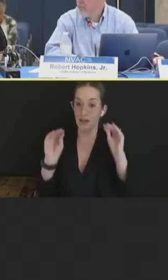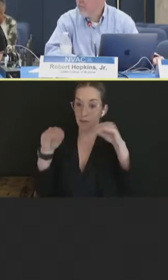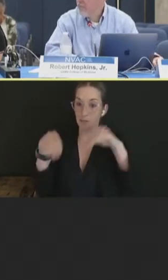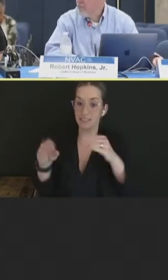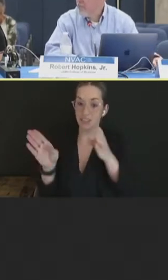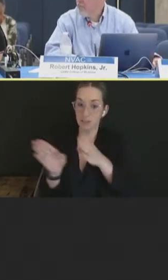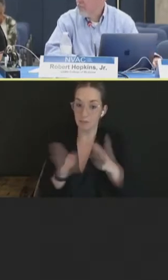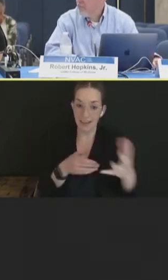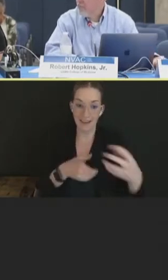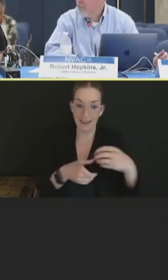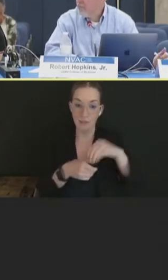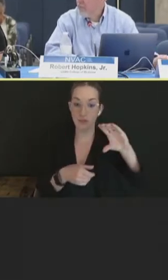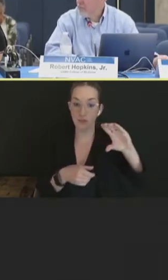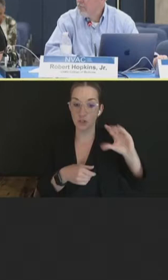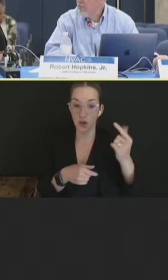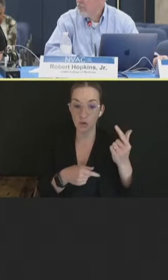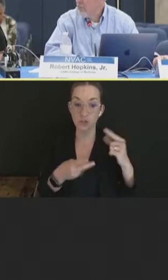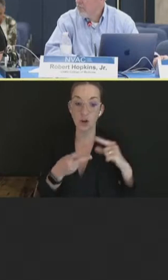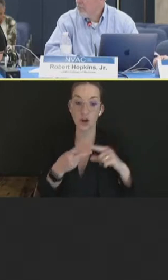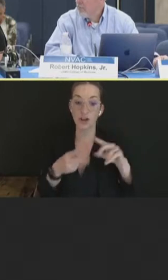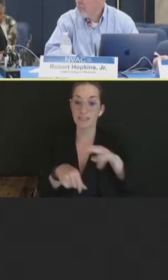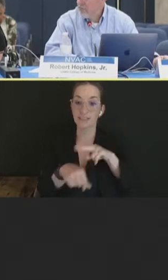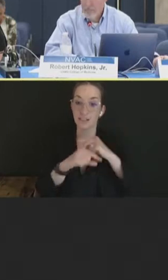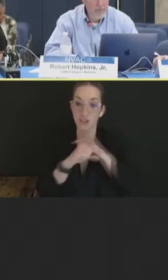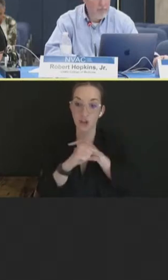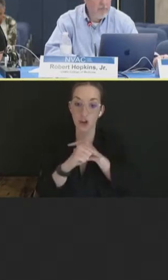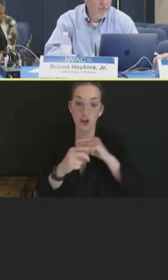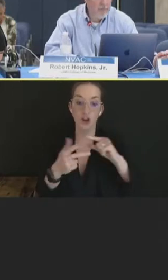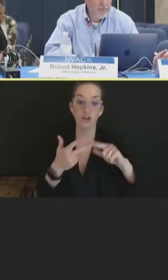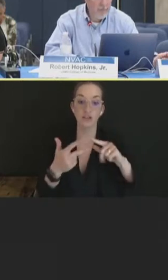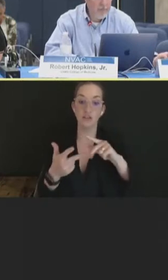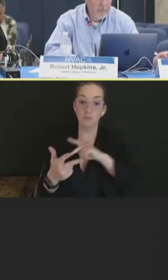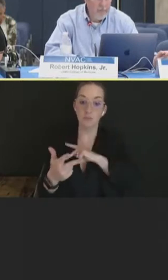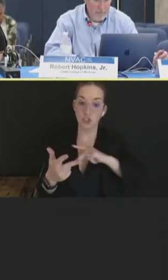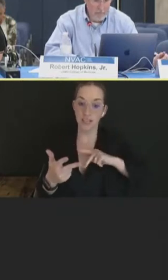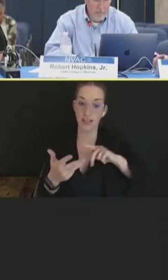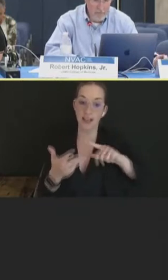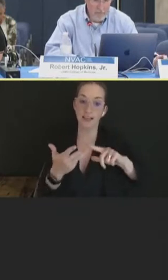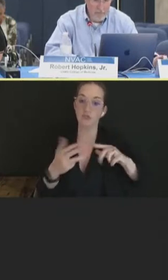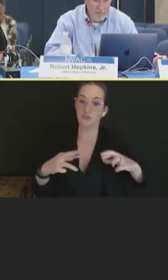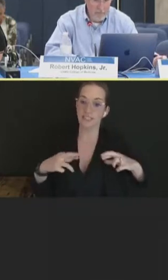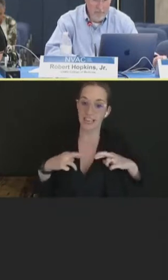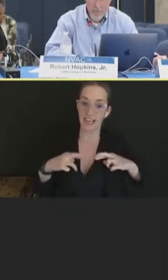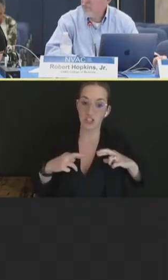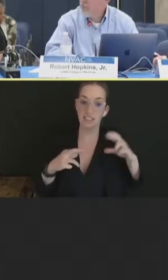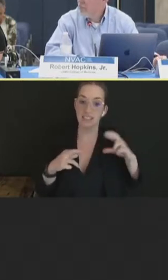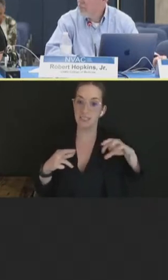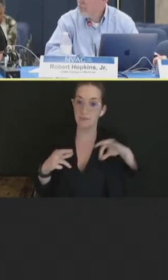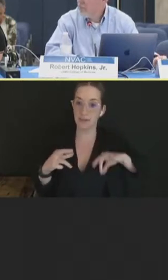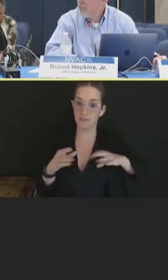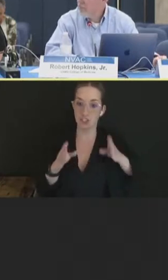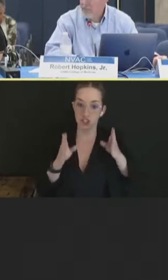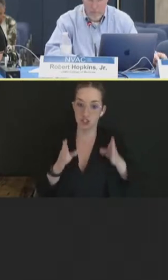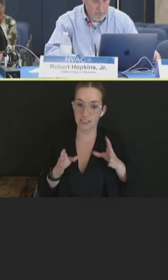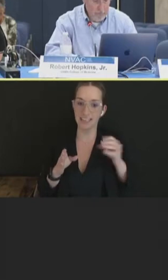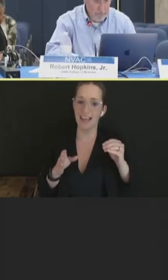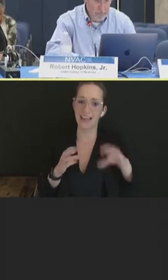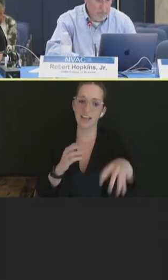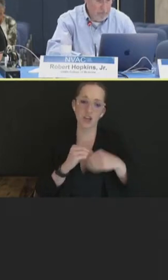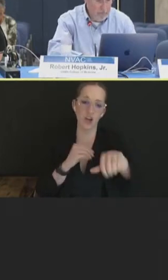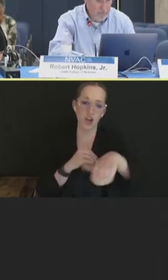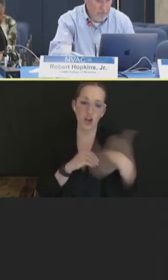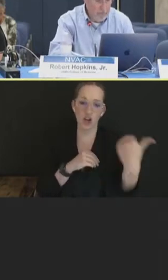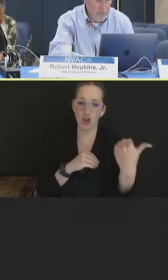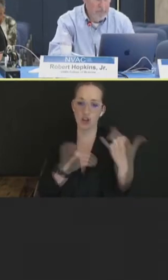Guard, Reserve, National Guard personnel, in addition to retirees, beneficiaries, and additional individuals authorized to receive